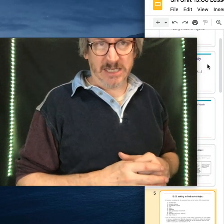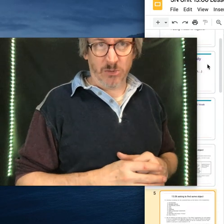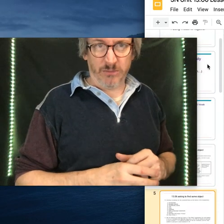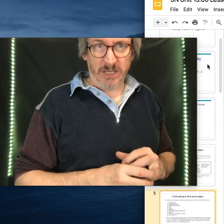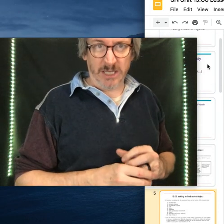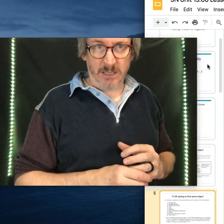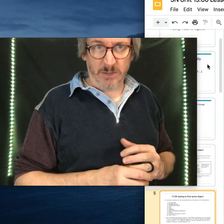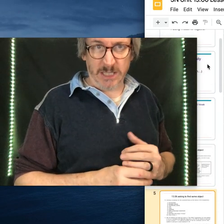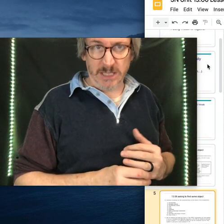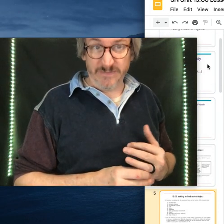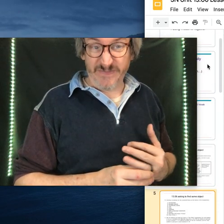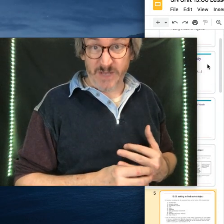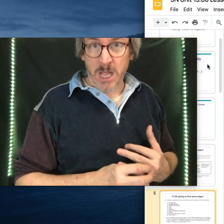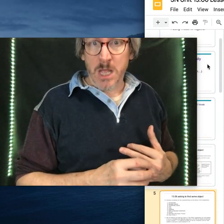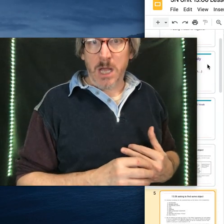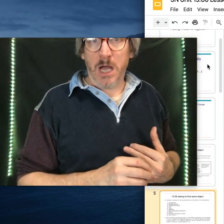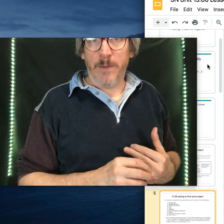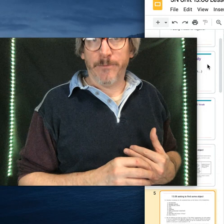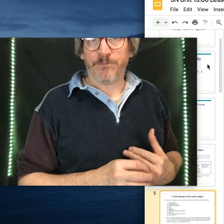It gets old really quickly.